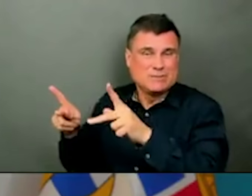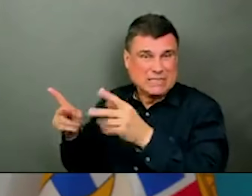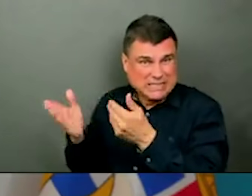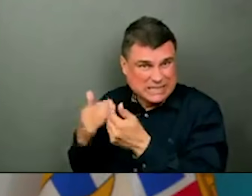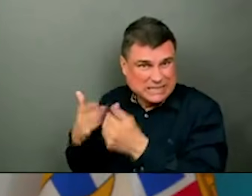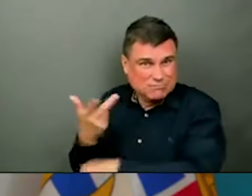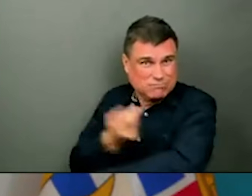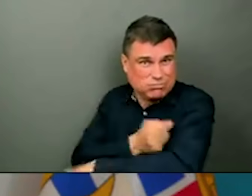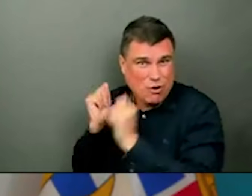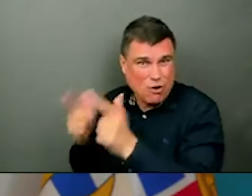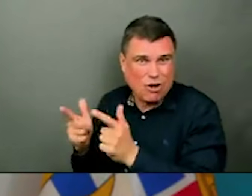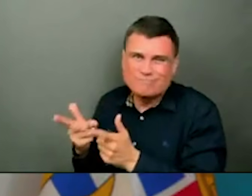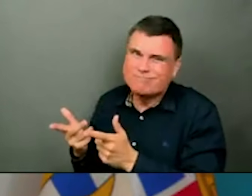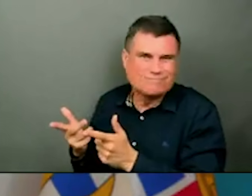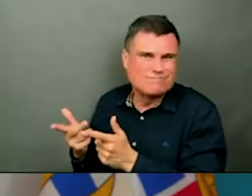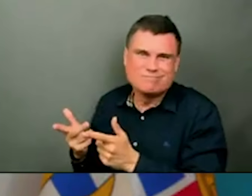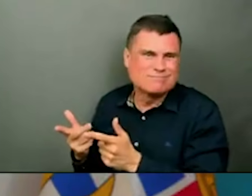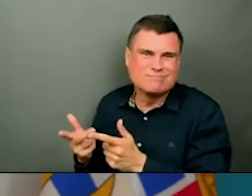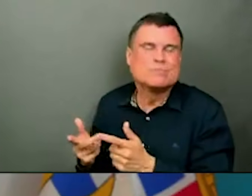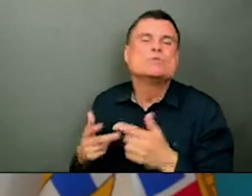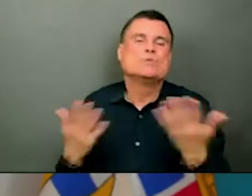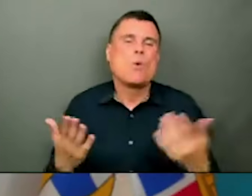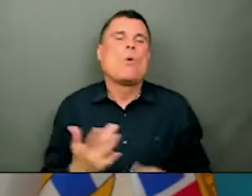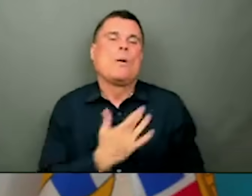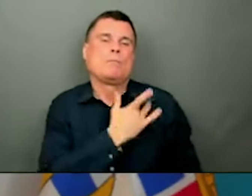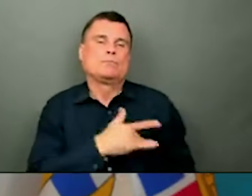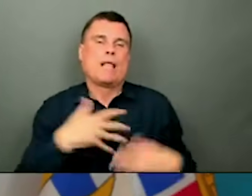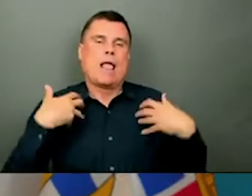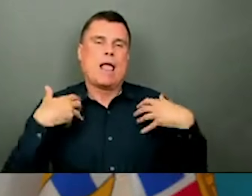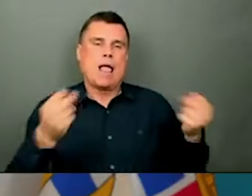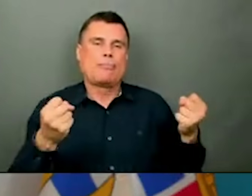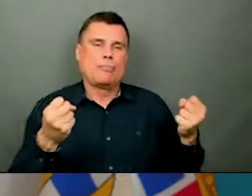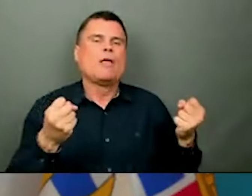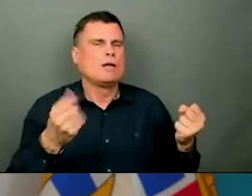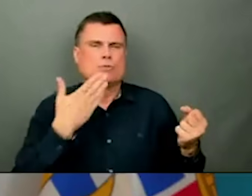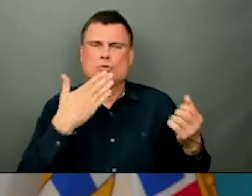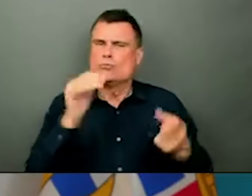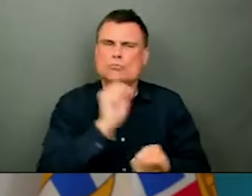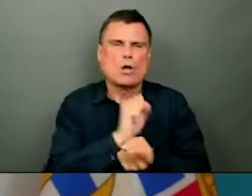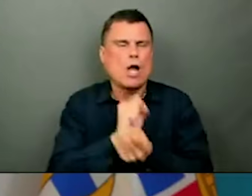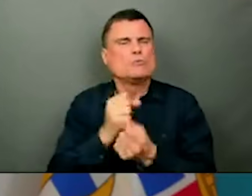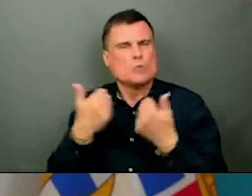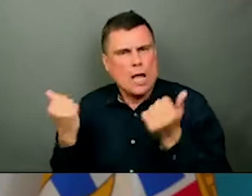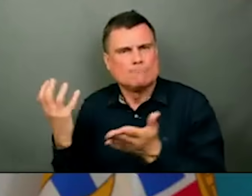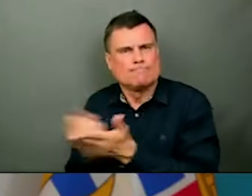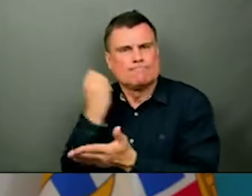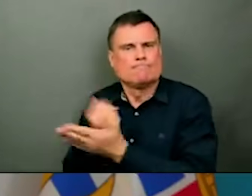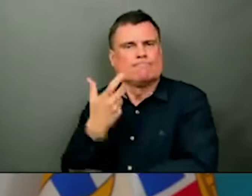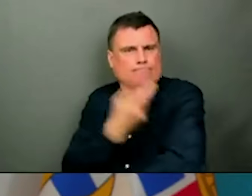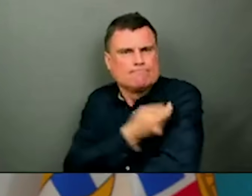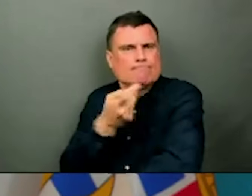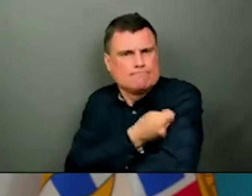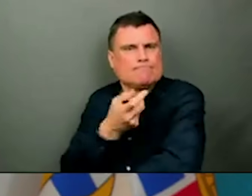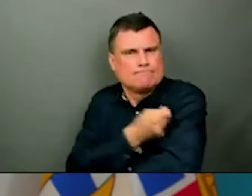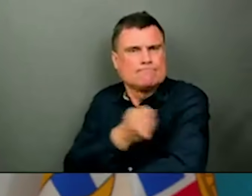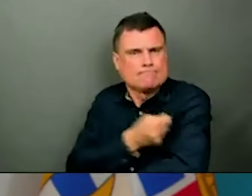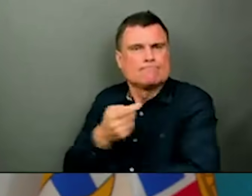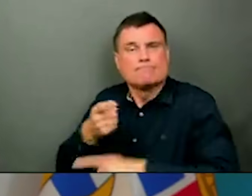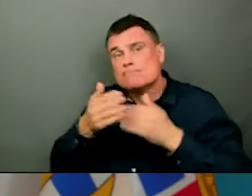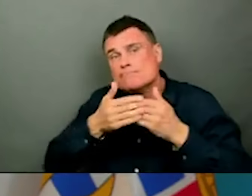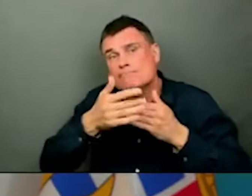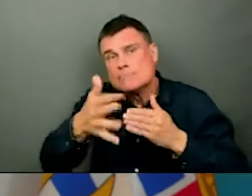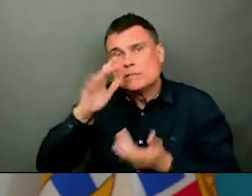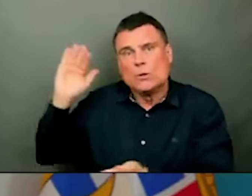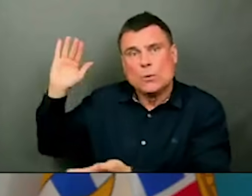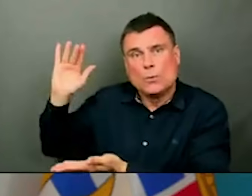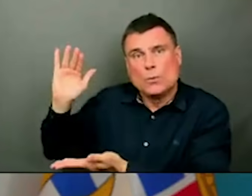Fraser Health is doing a good job at that, an amazing job of that, just by the numbers of people who have been immunized in the next few days. And you will see